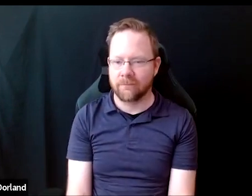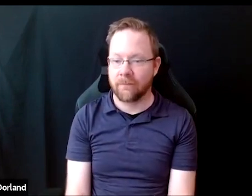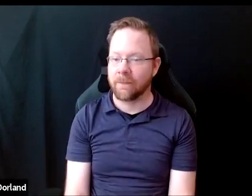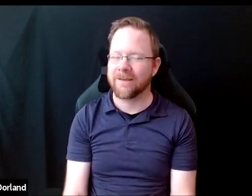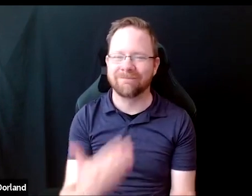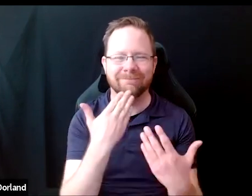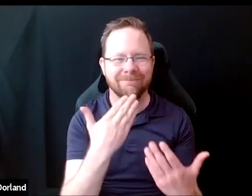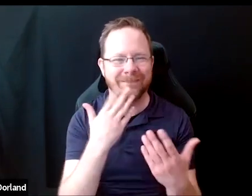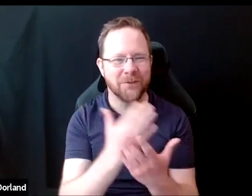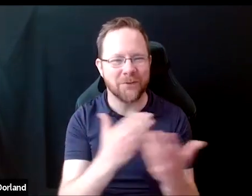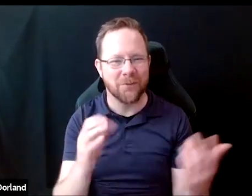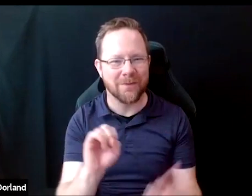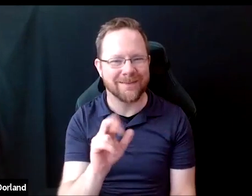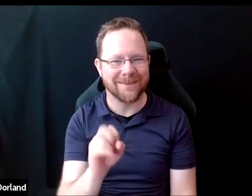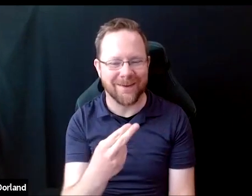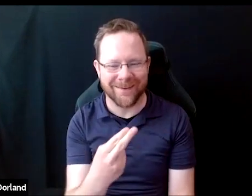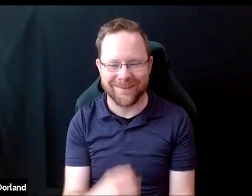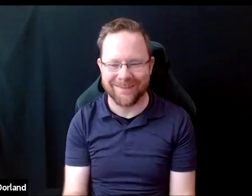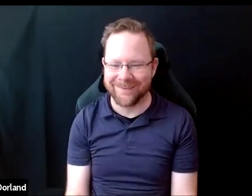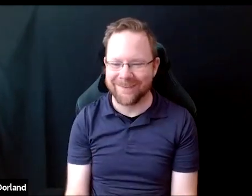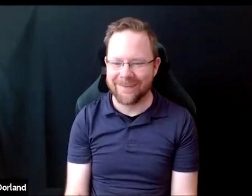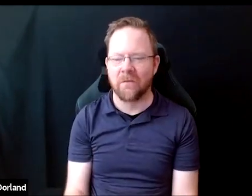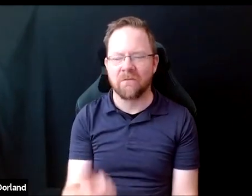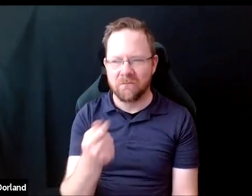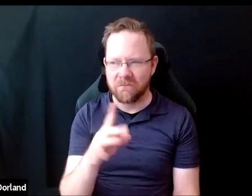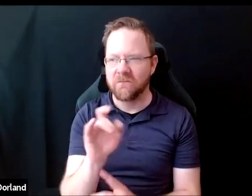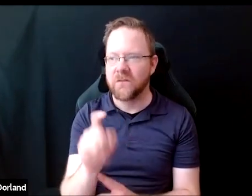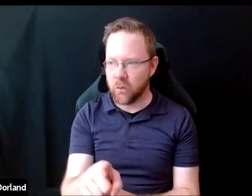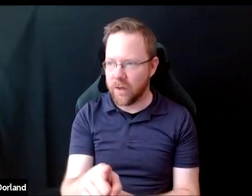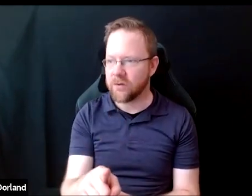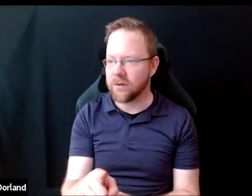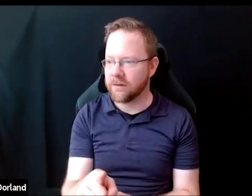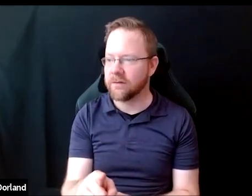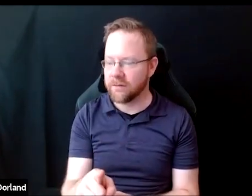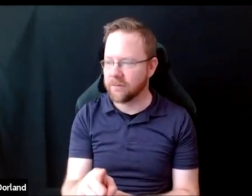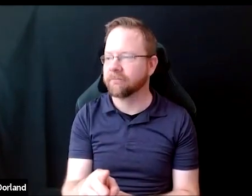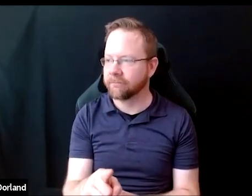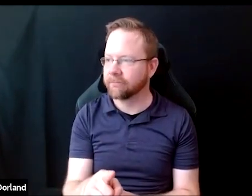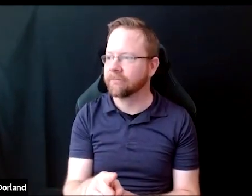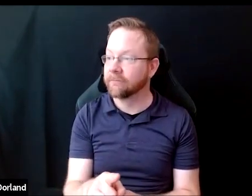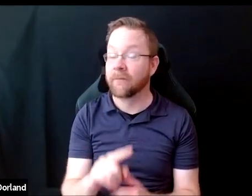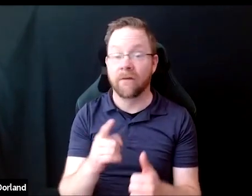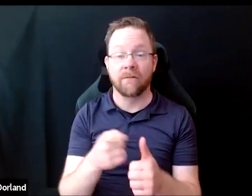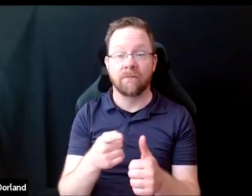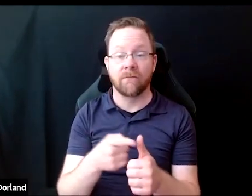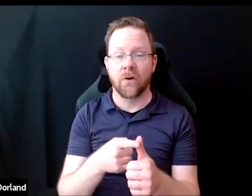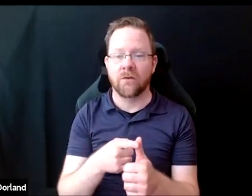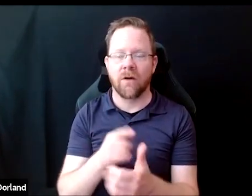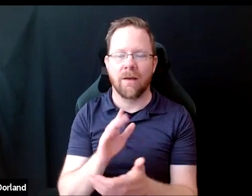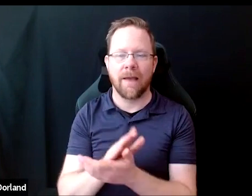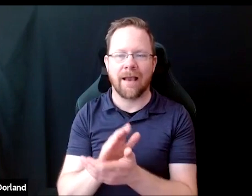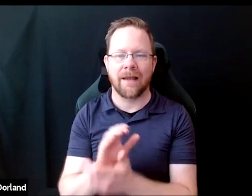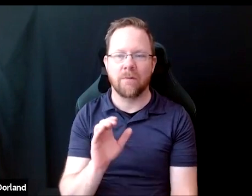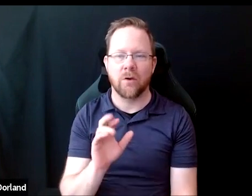Thank you so much, Sarah. We do have a couple of questions for you here in our Q&A. The first coming from Academic